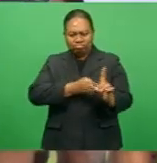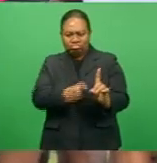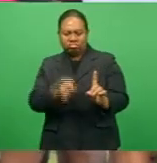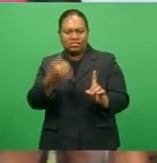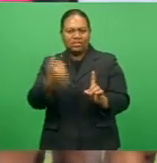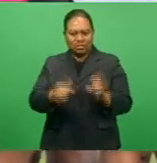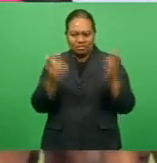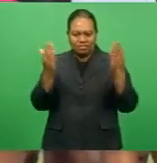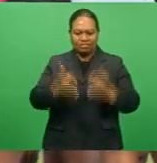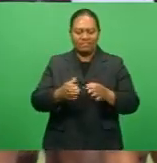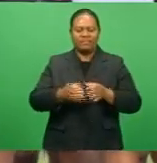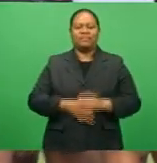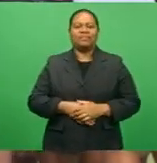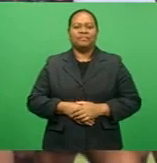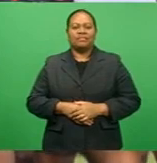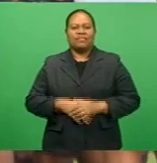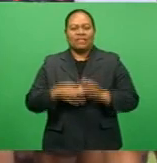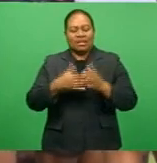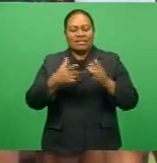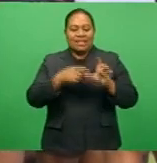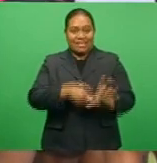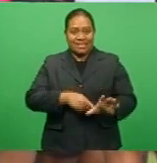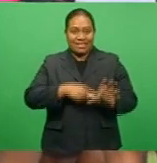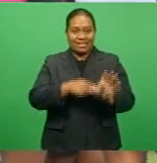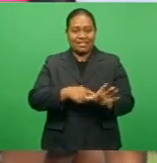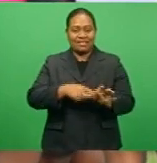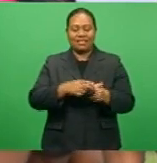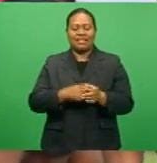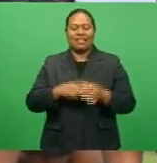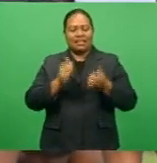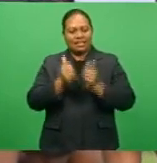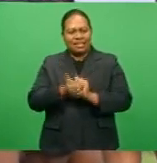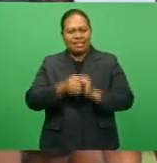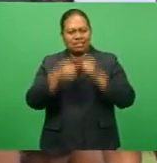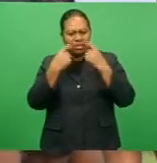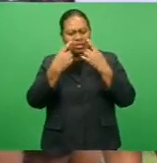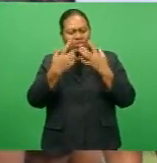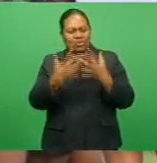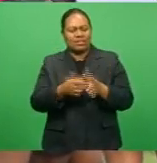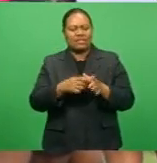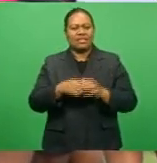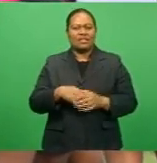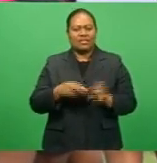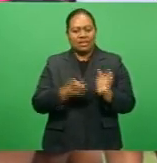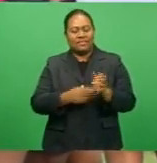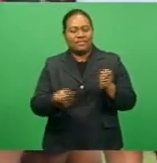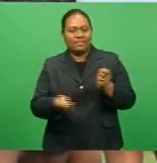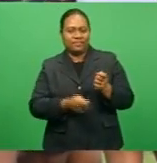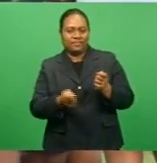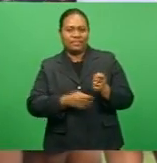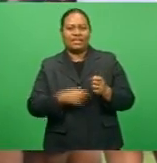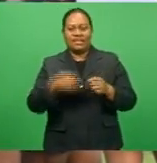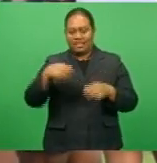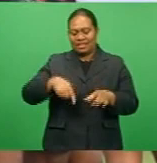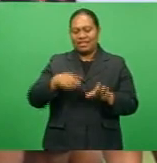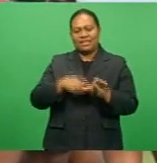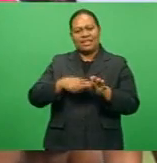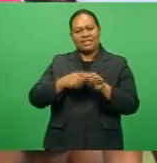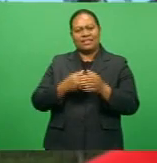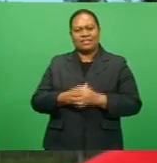time. Fielding a young team is a gamble that has paid off for the Highlanders in their 2020 Skipper Cup